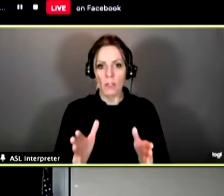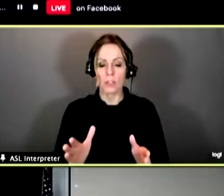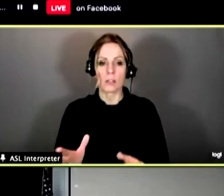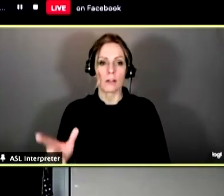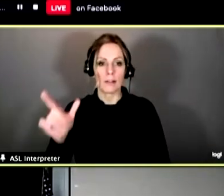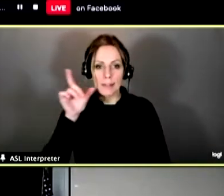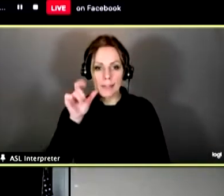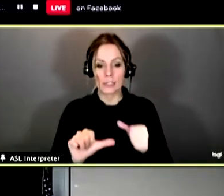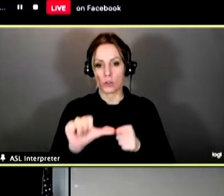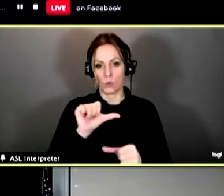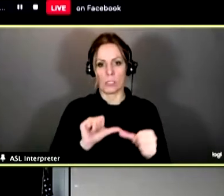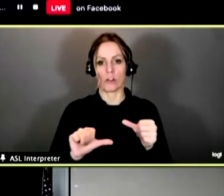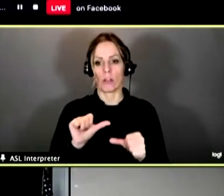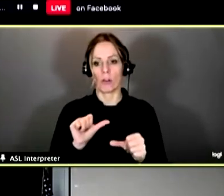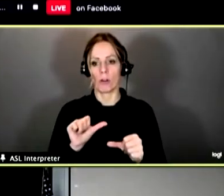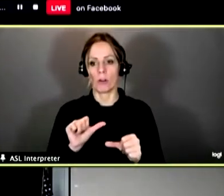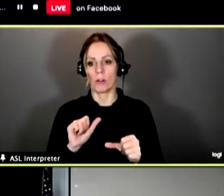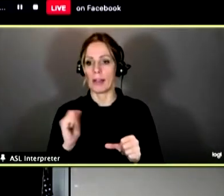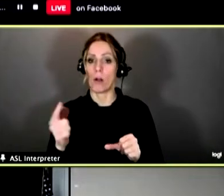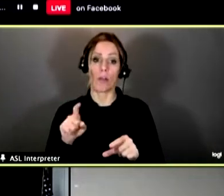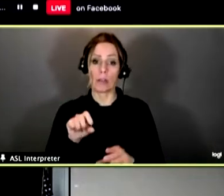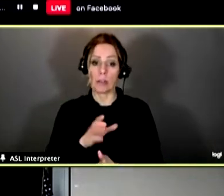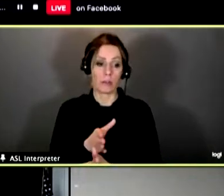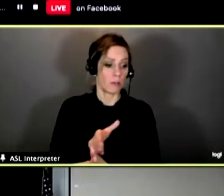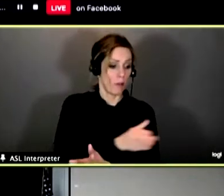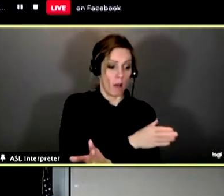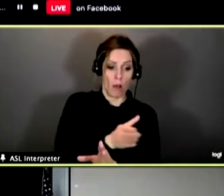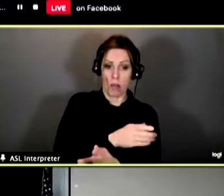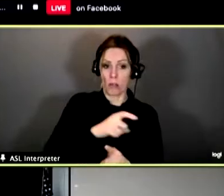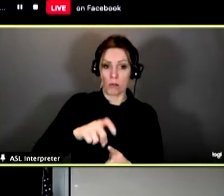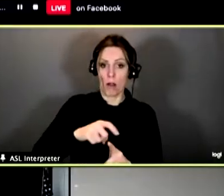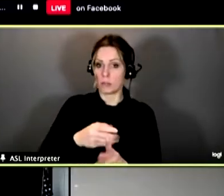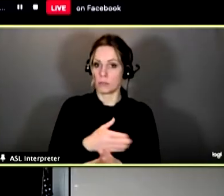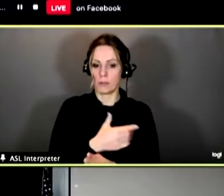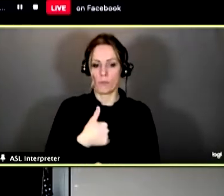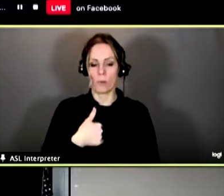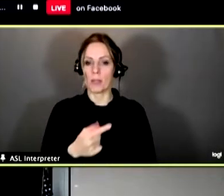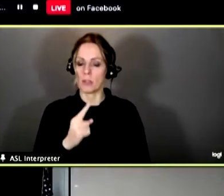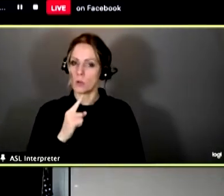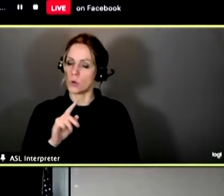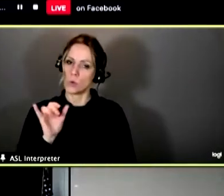the callers before me. This has been very informational.